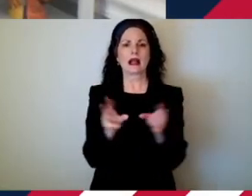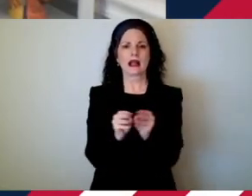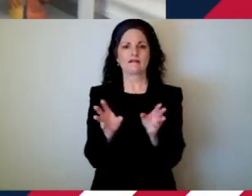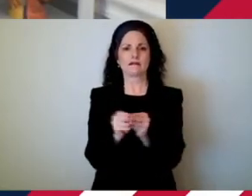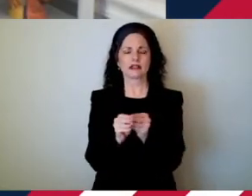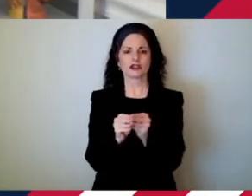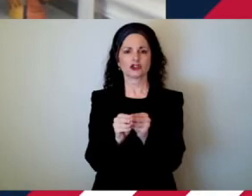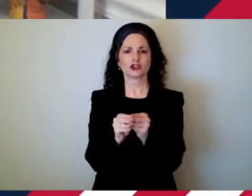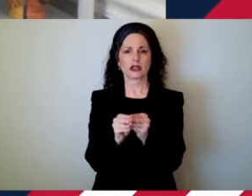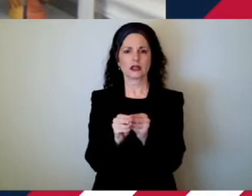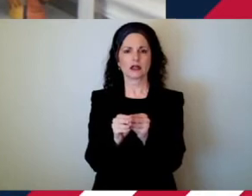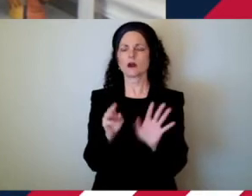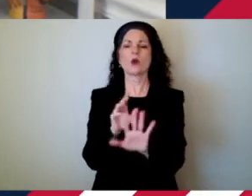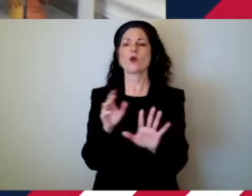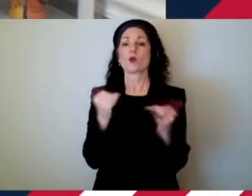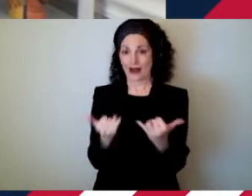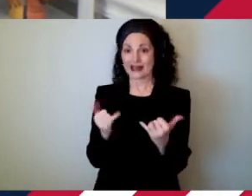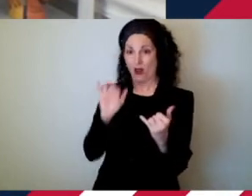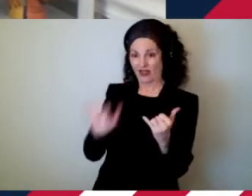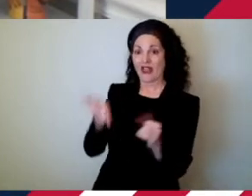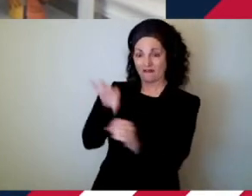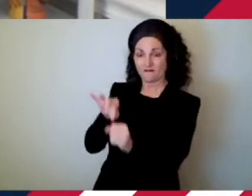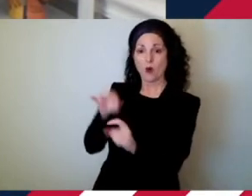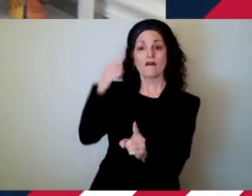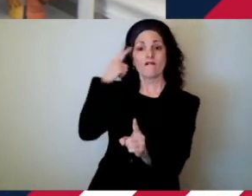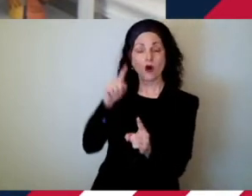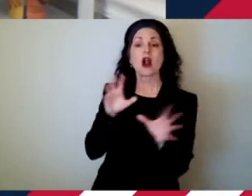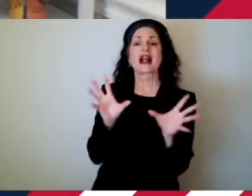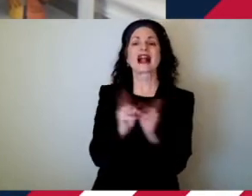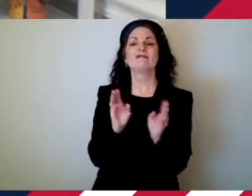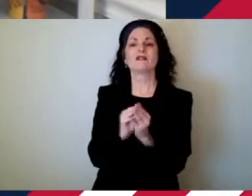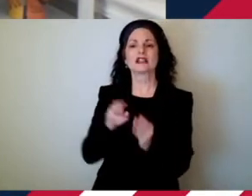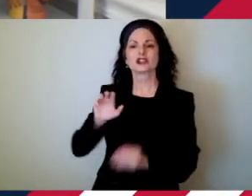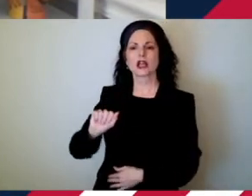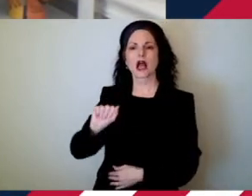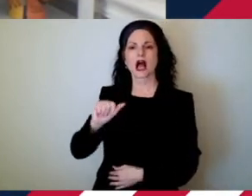We're currently voting on the convention agenda.